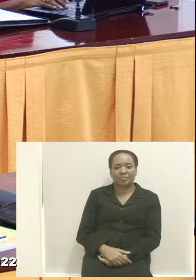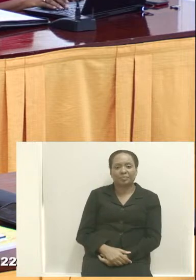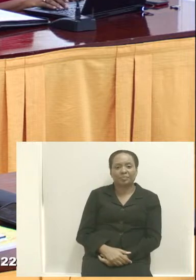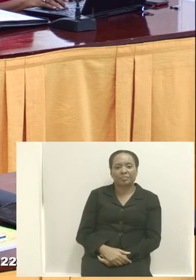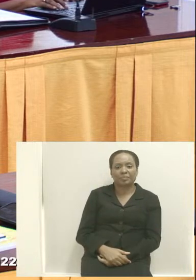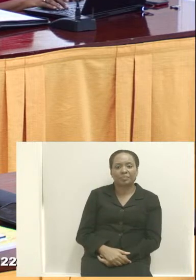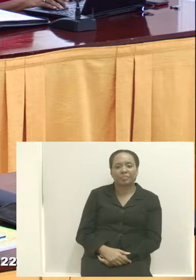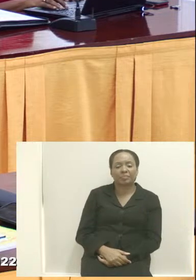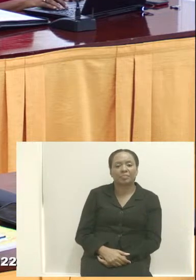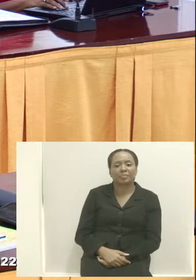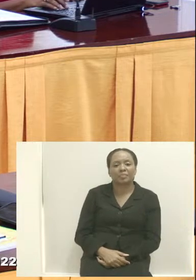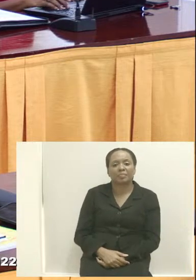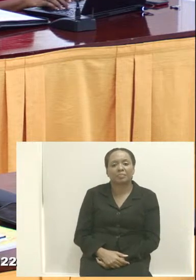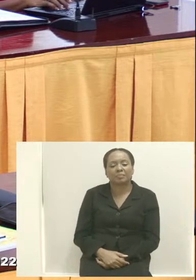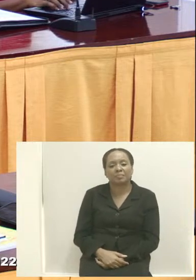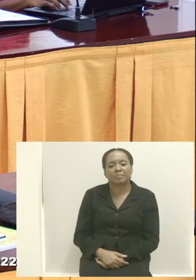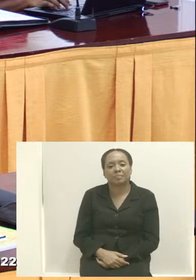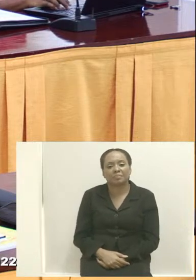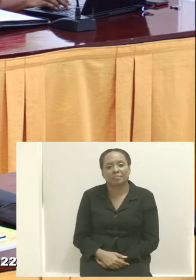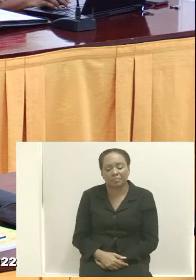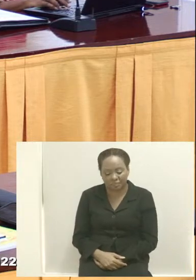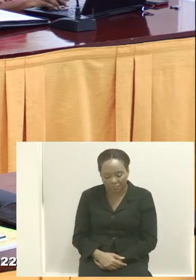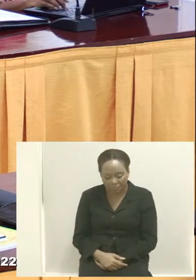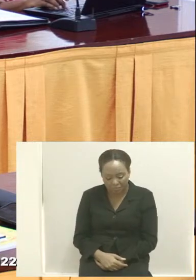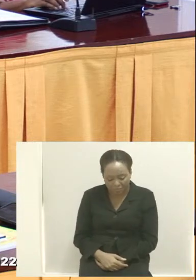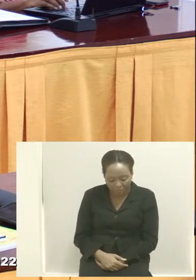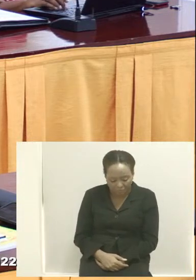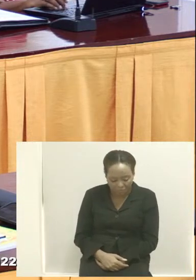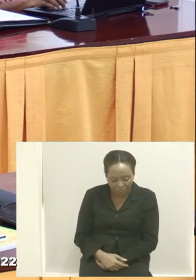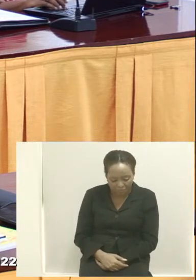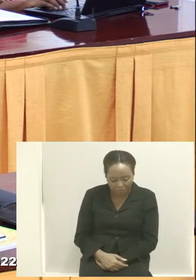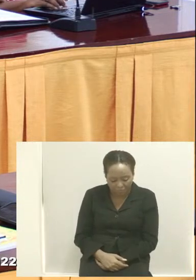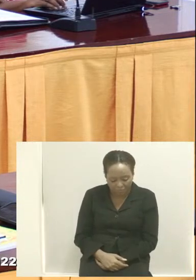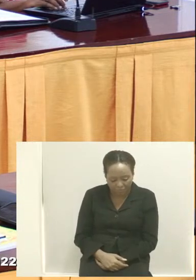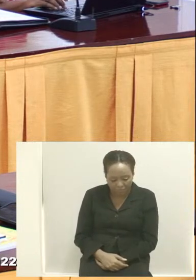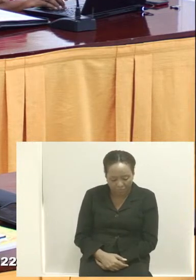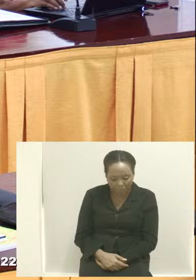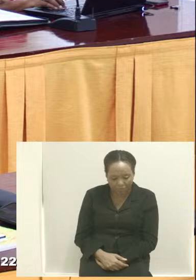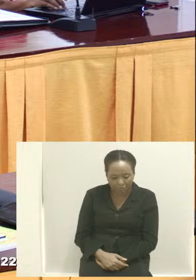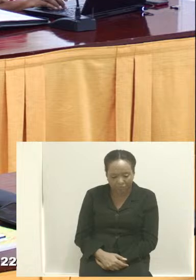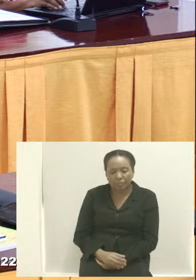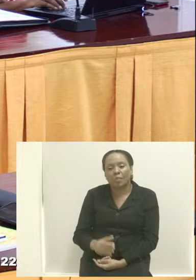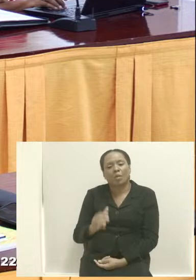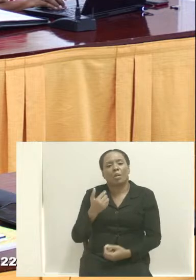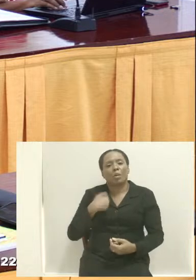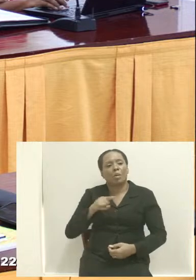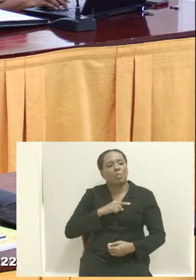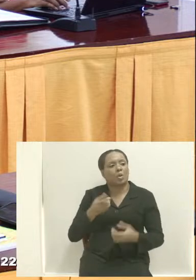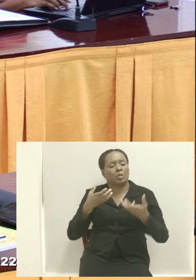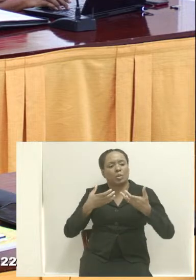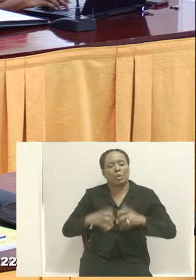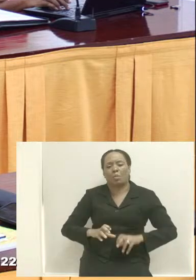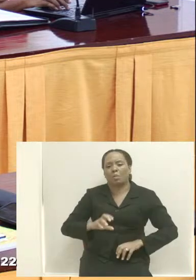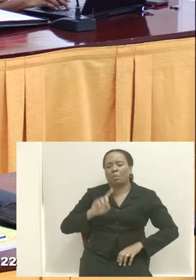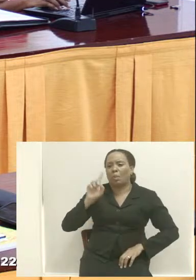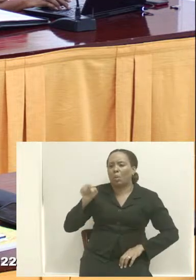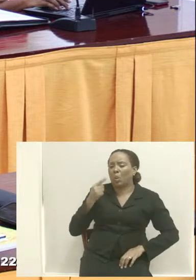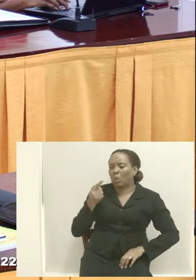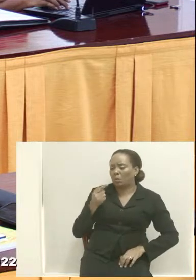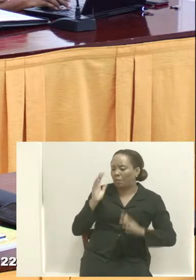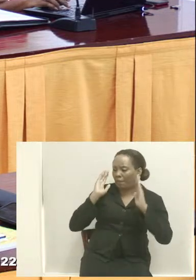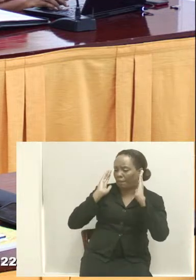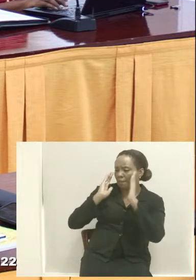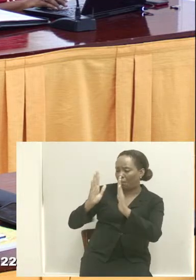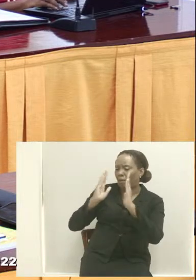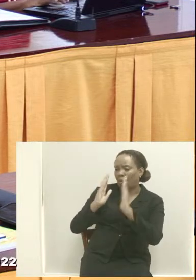narrowly at vending and enhancement of facilities and so on at that level. But it is really, ma'am, a need for